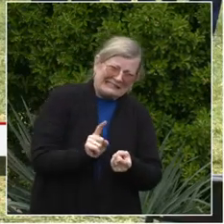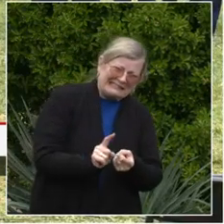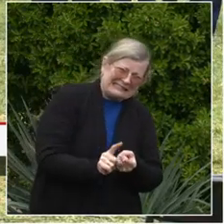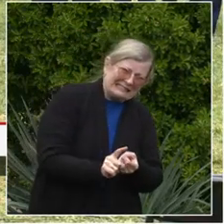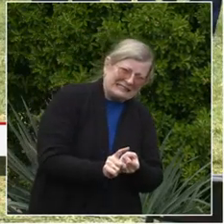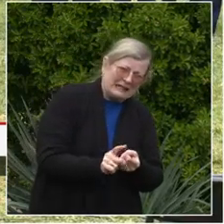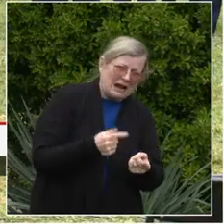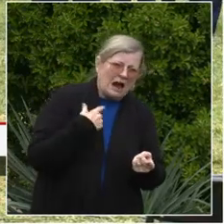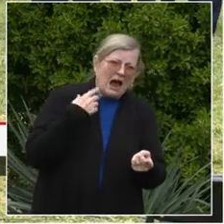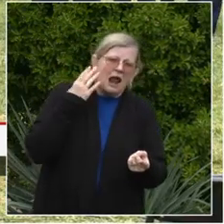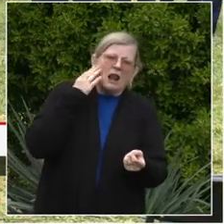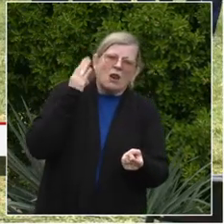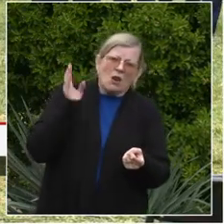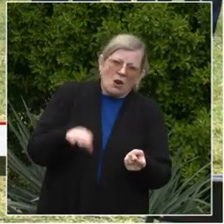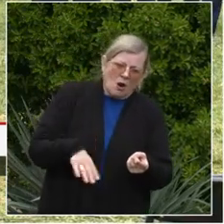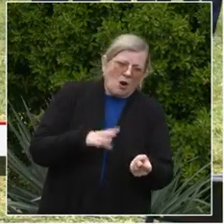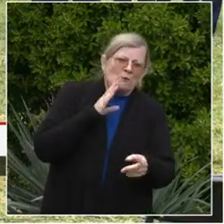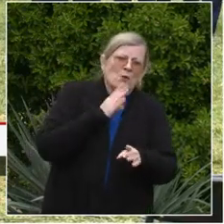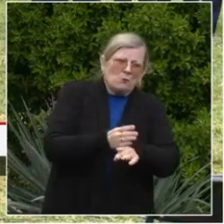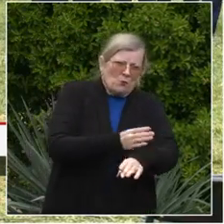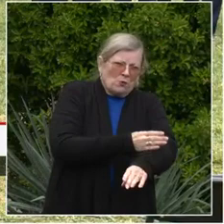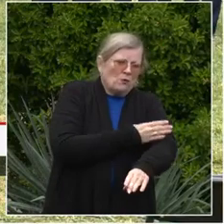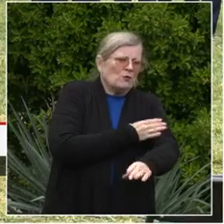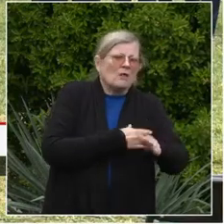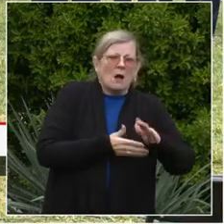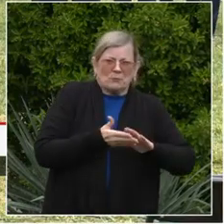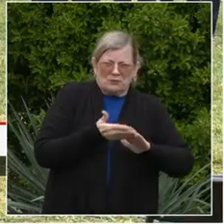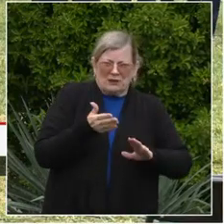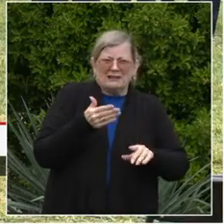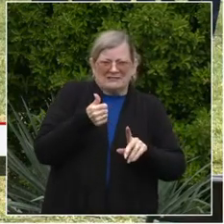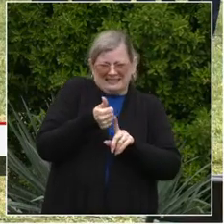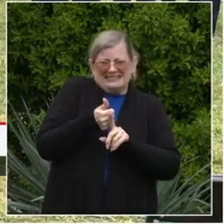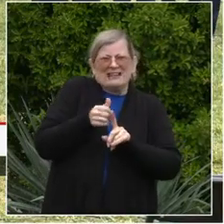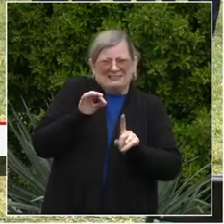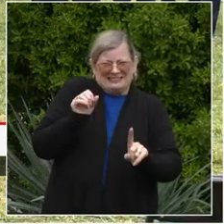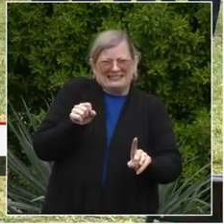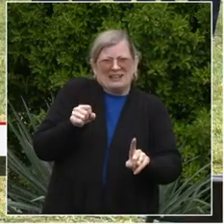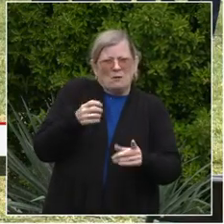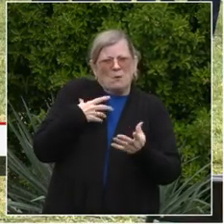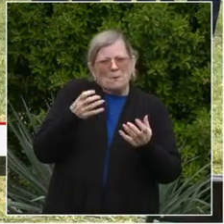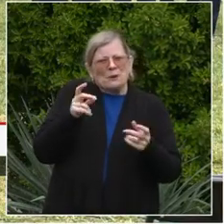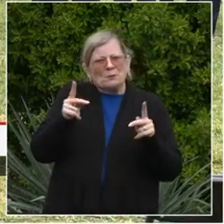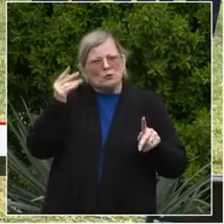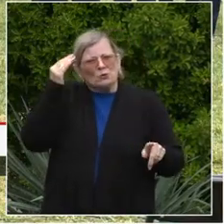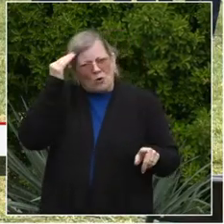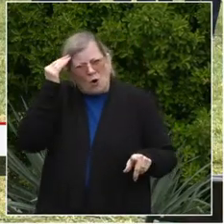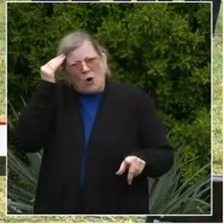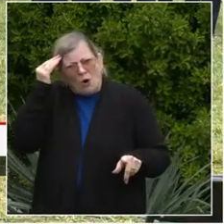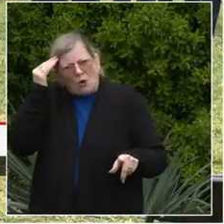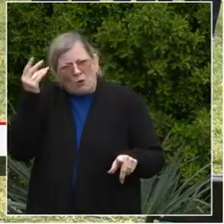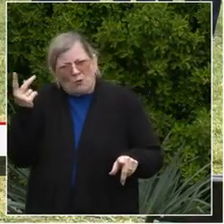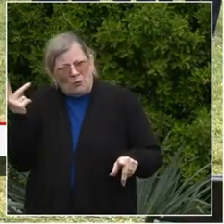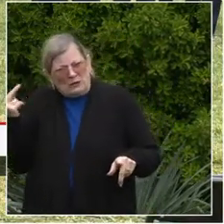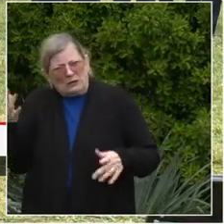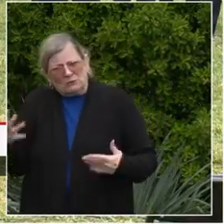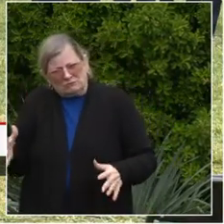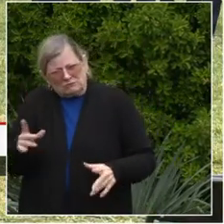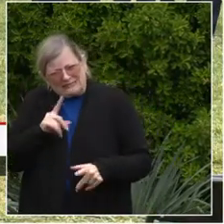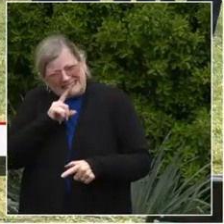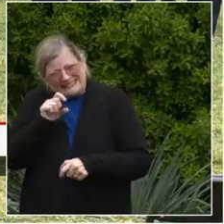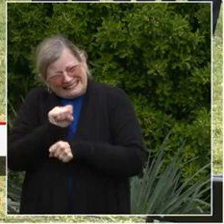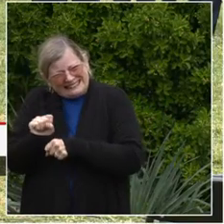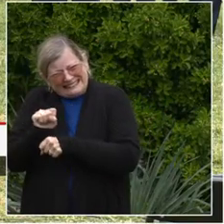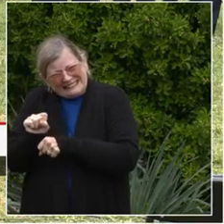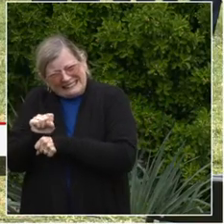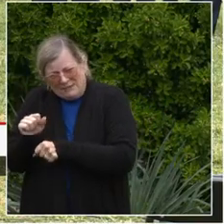know that will improve the operation. So I just want people to know that Deputy Mayor and I are following this very closely. He has